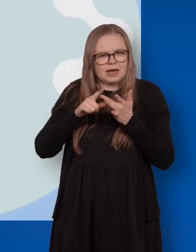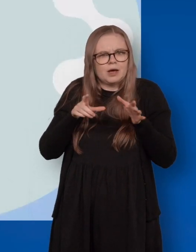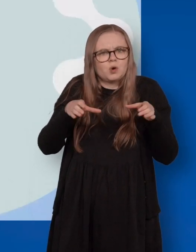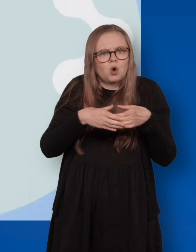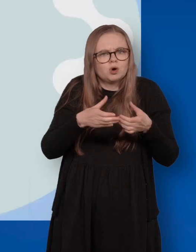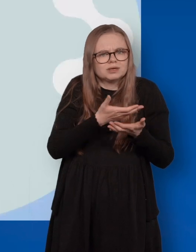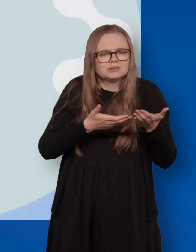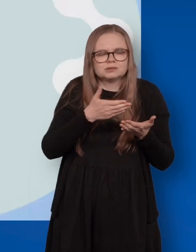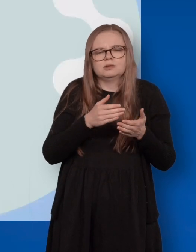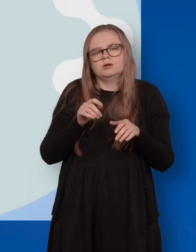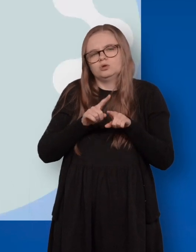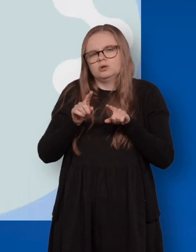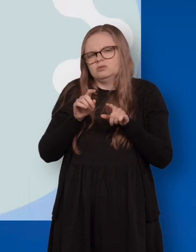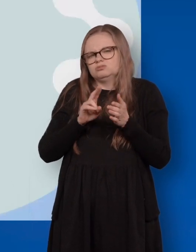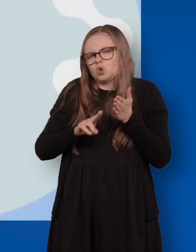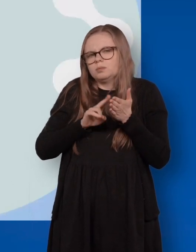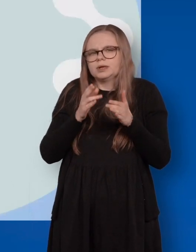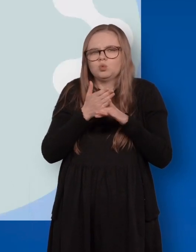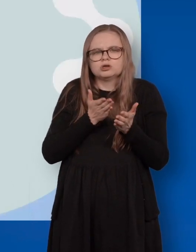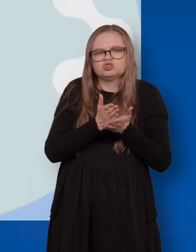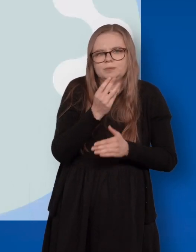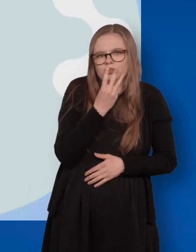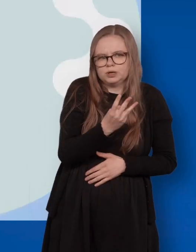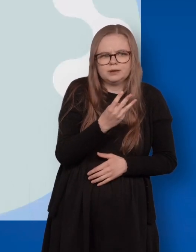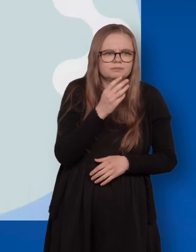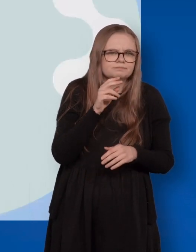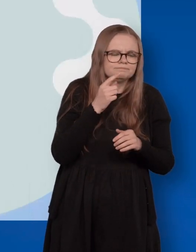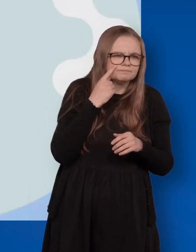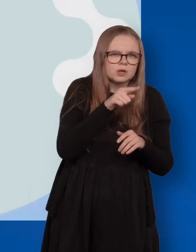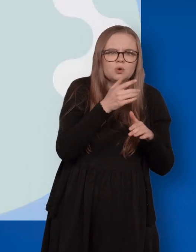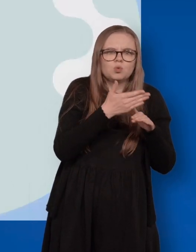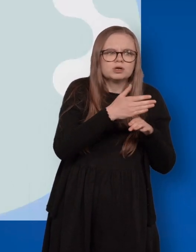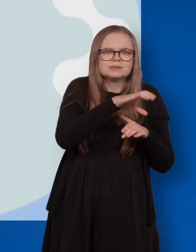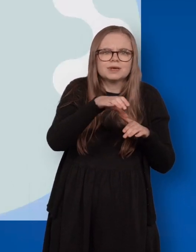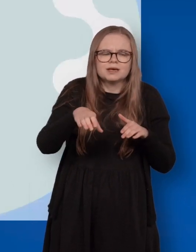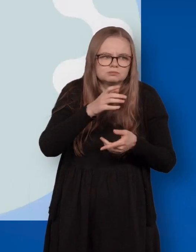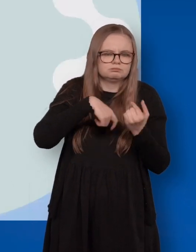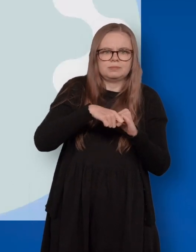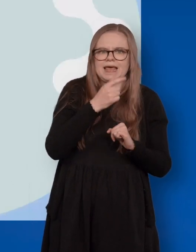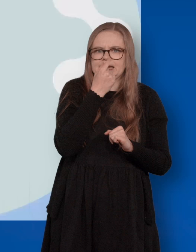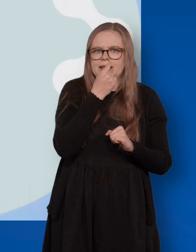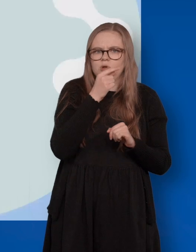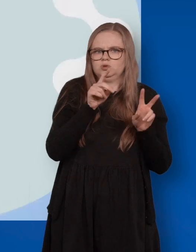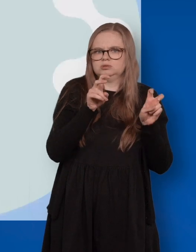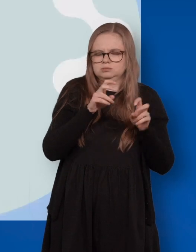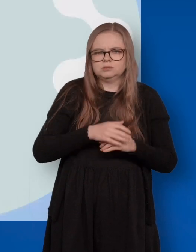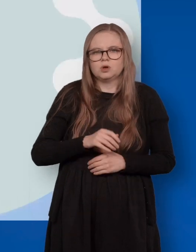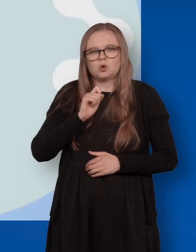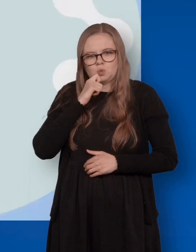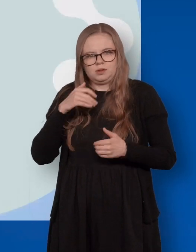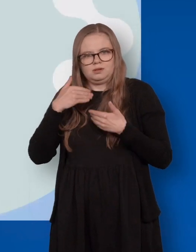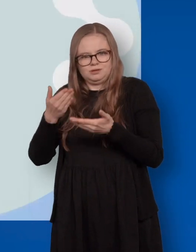in Workstream 3, which is looking at enabling workspaces. So without further ado, I will pass over to Lukas, Kikuchi,